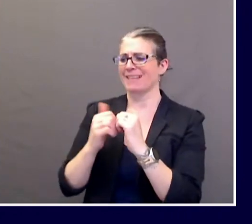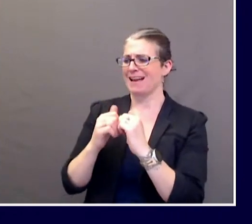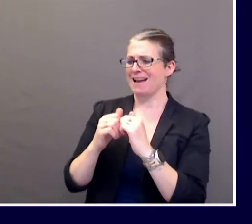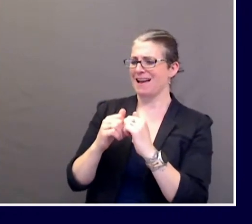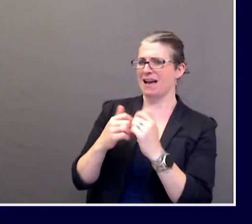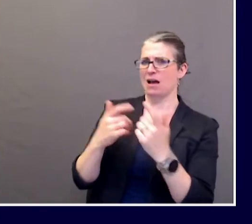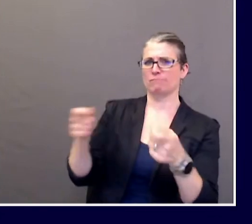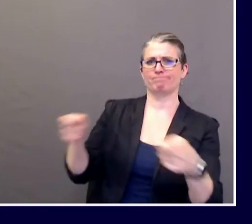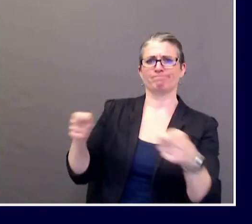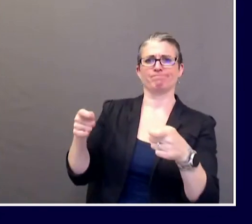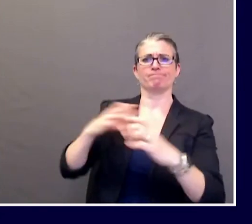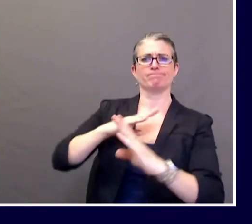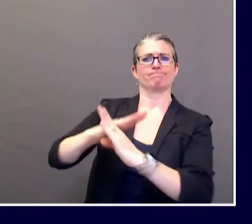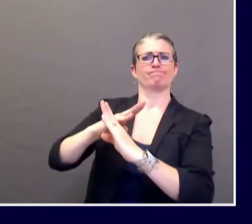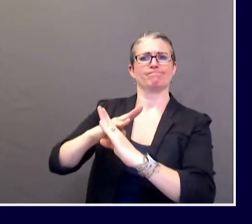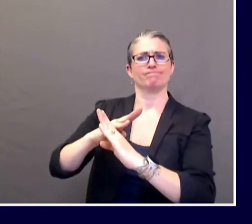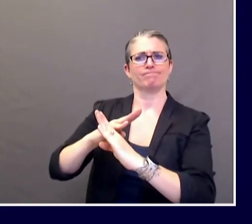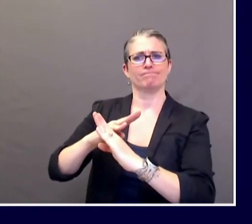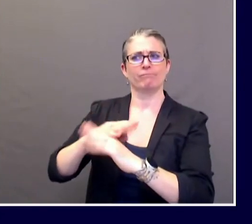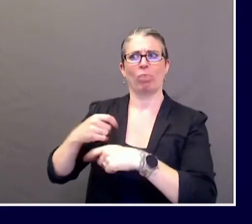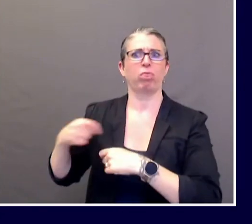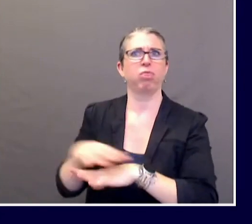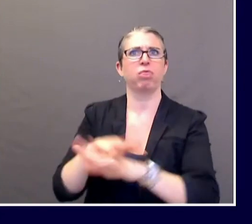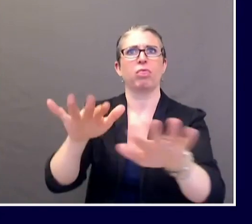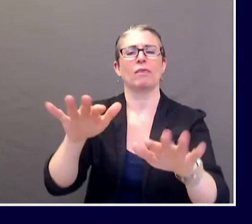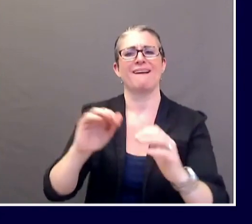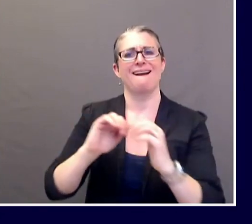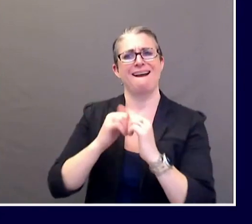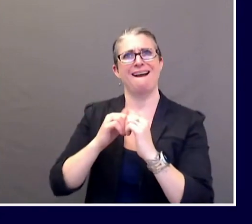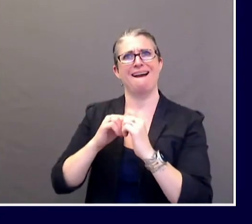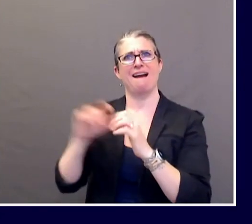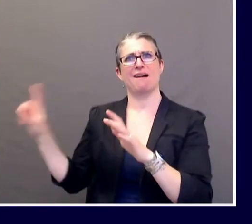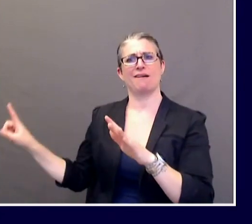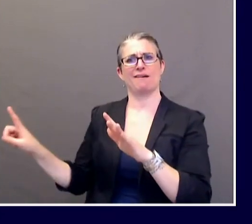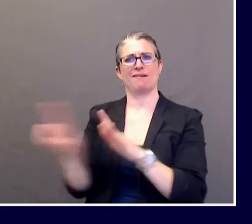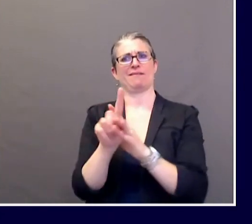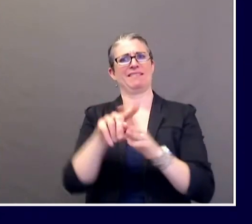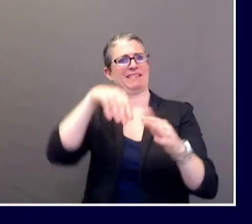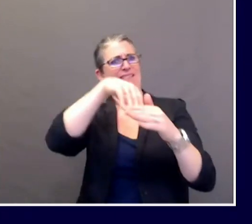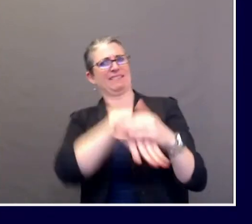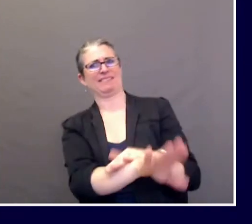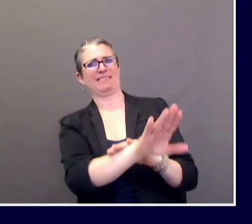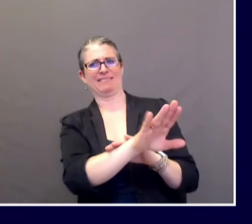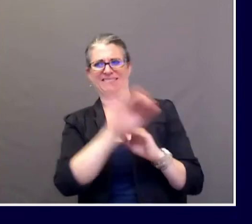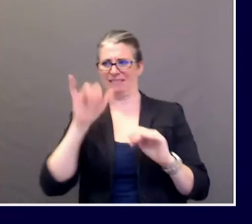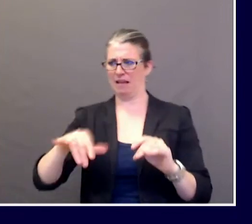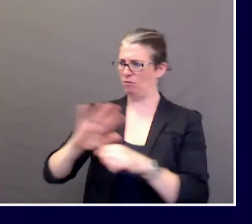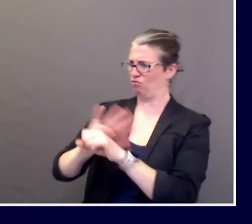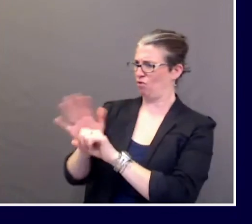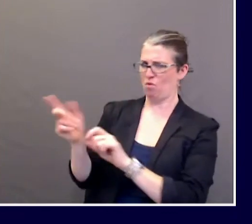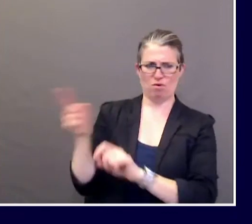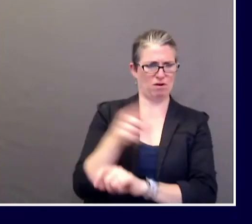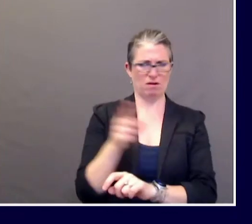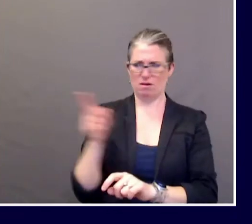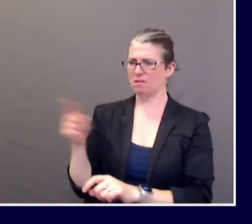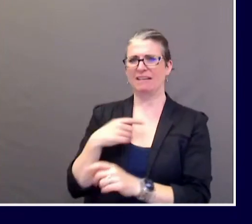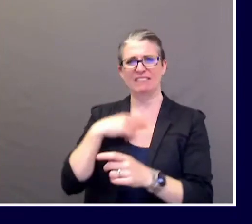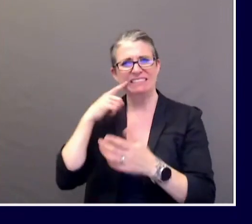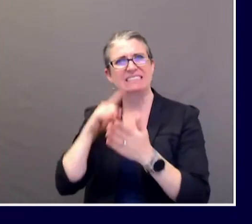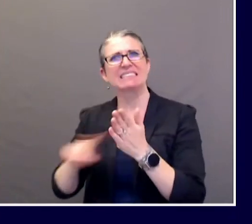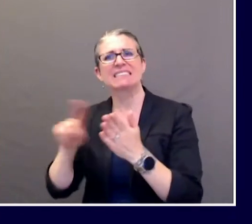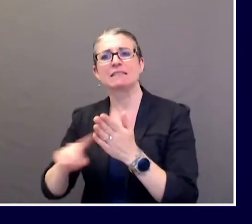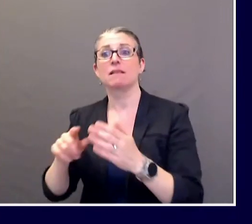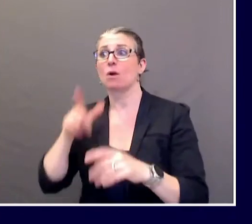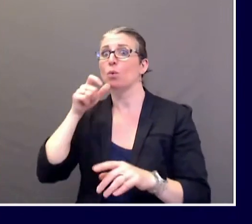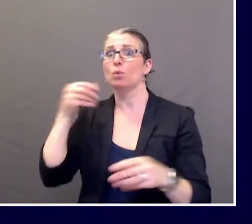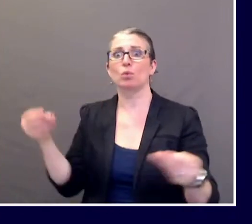somewhere. And so our team of infection control preventionists works with the nursing home themselves to do things like putting patients